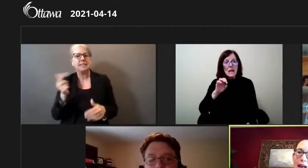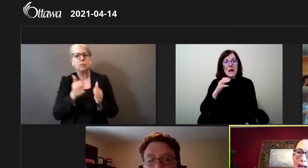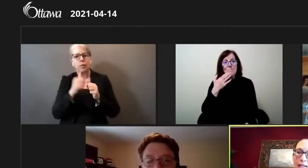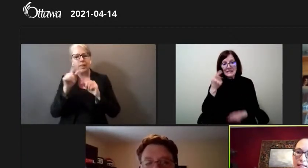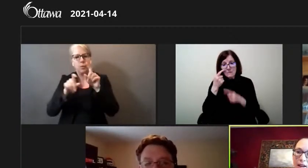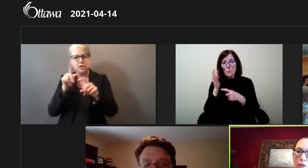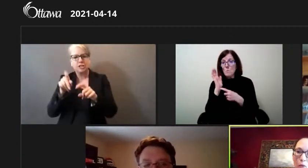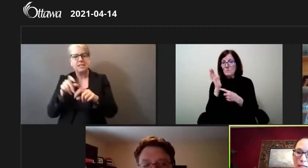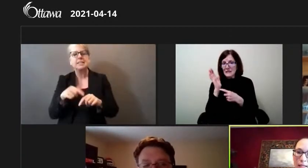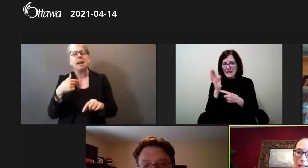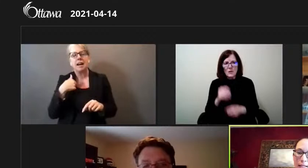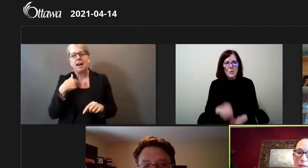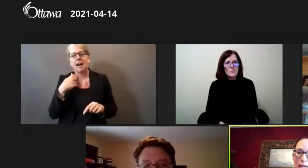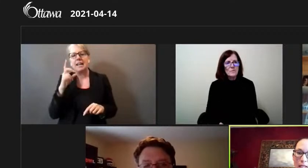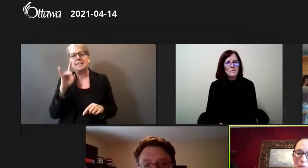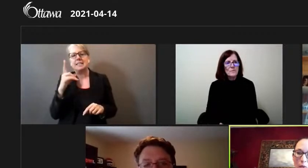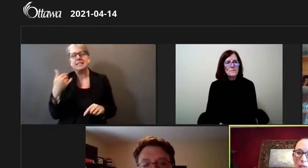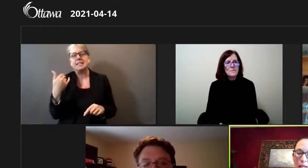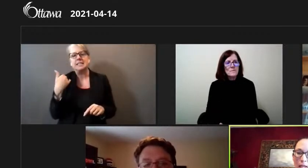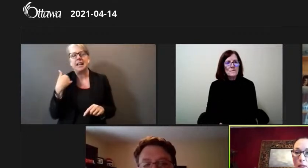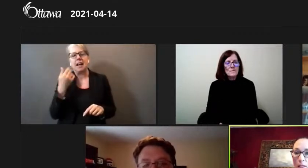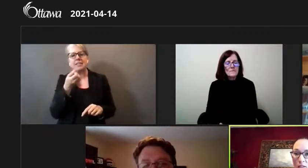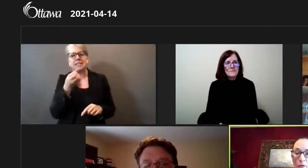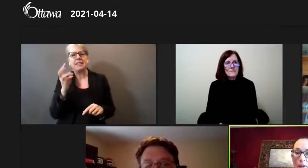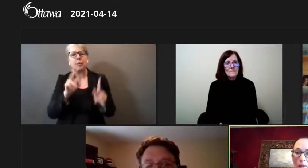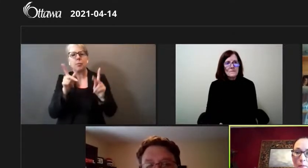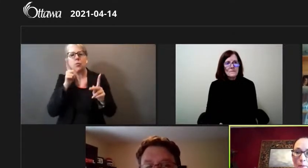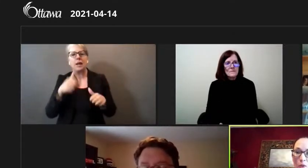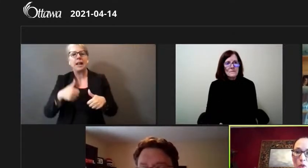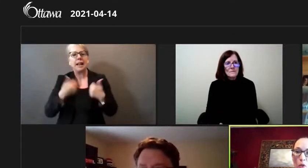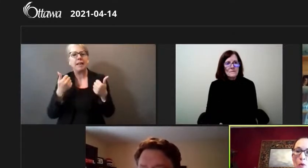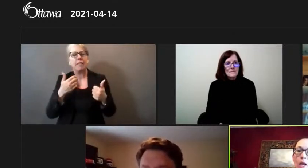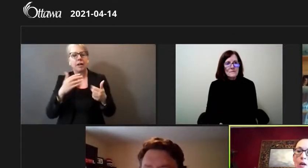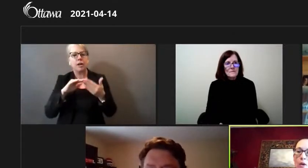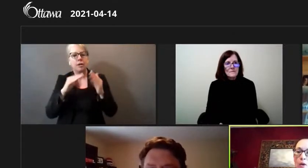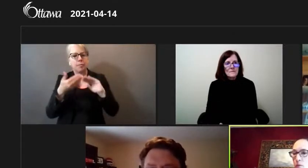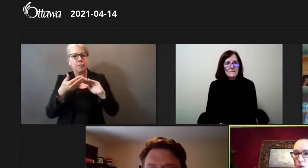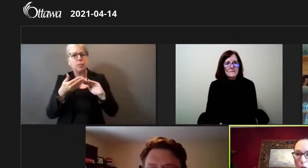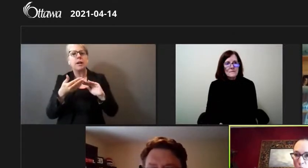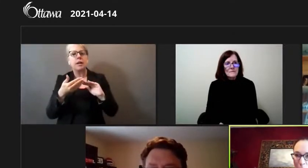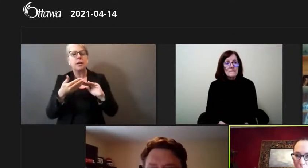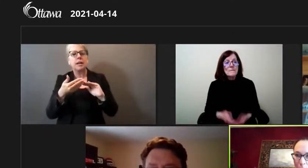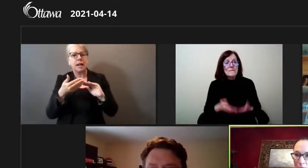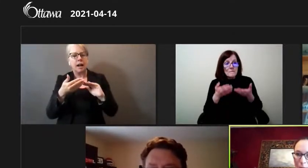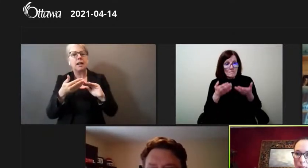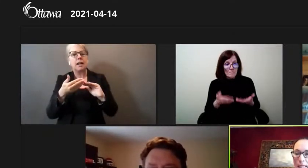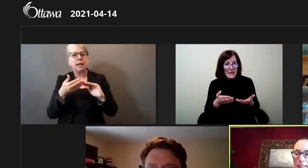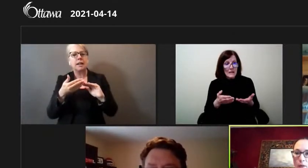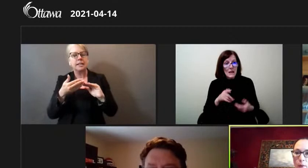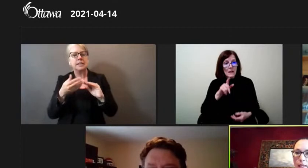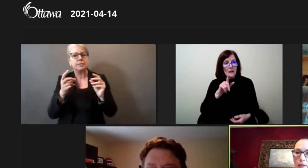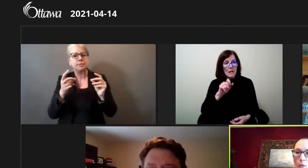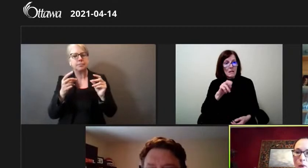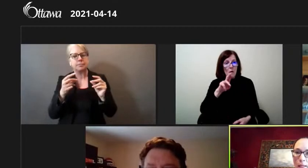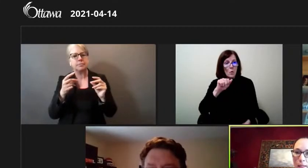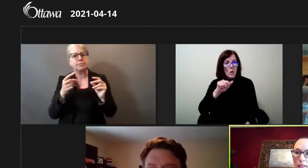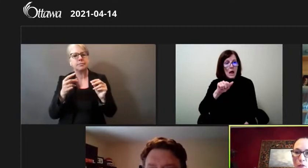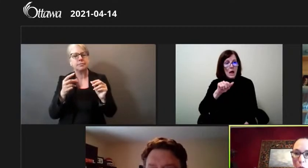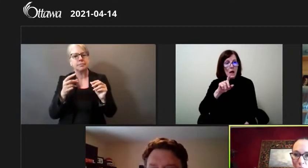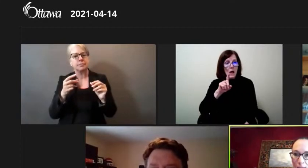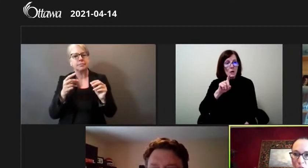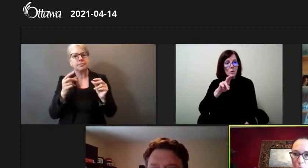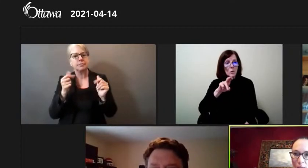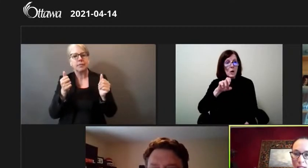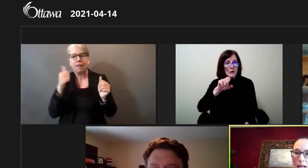have had several residents in my community, as well as some family members, who jumped immediately when the